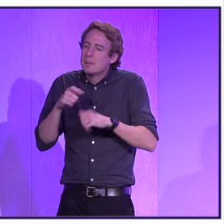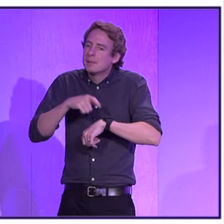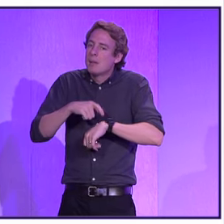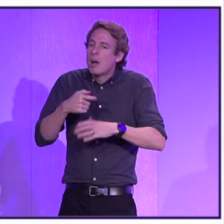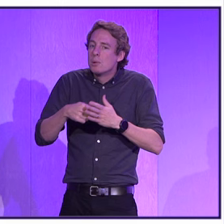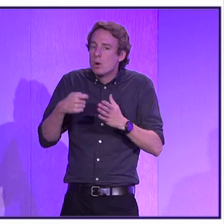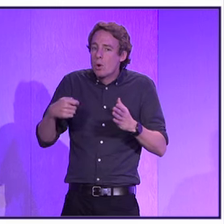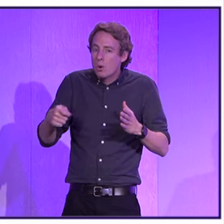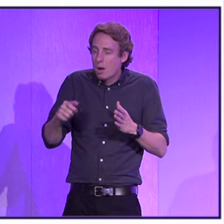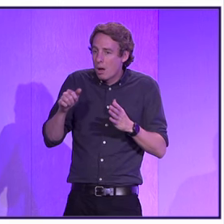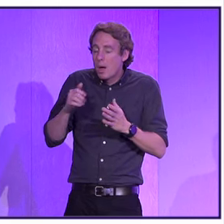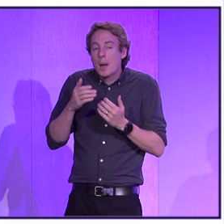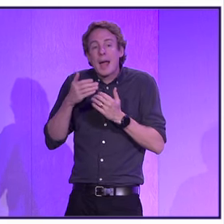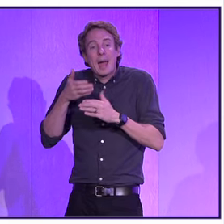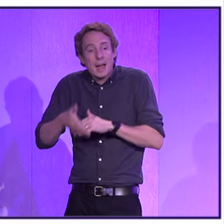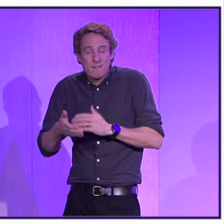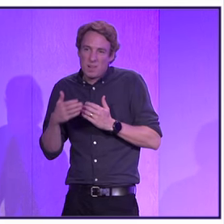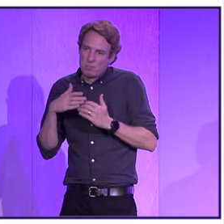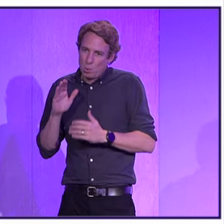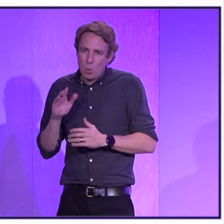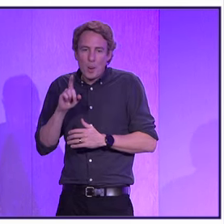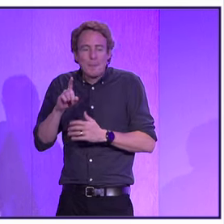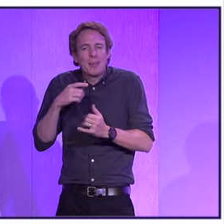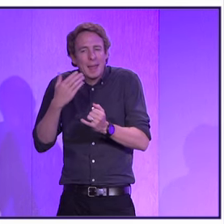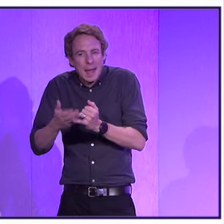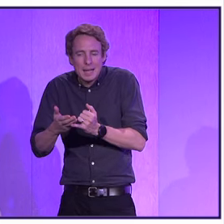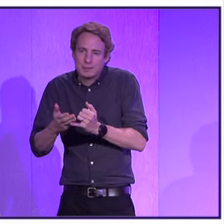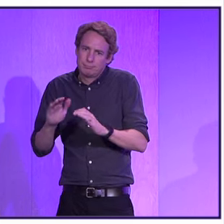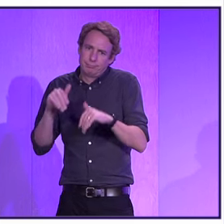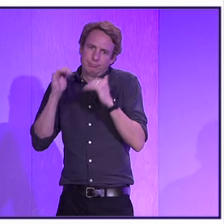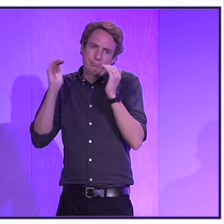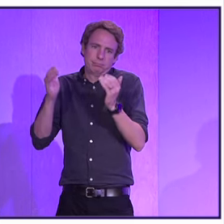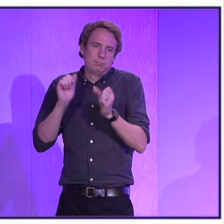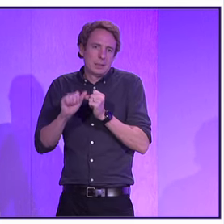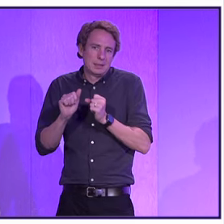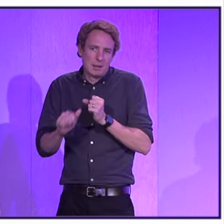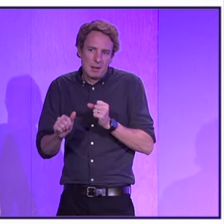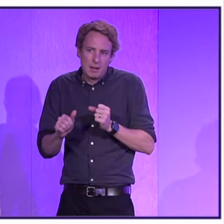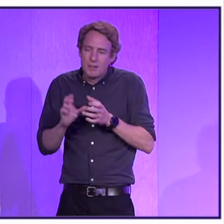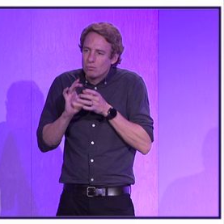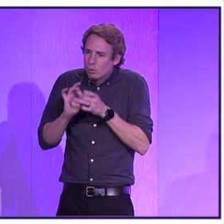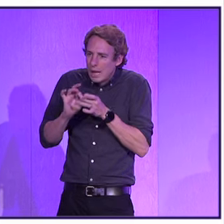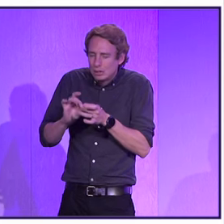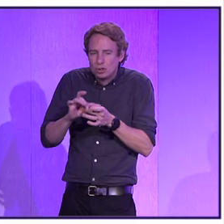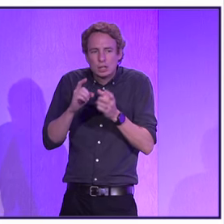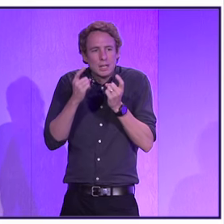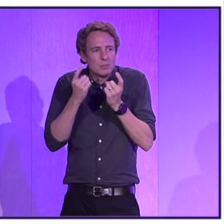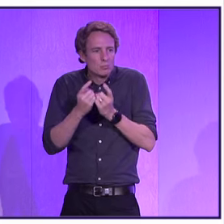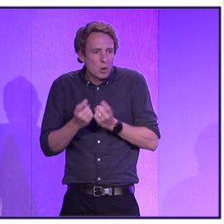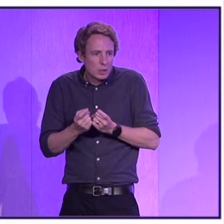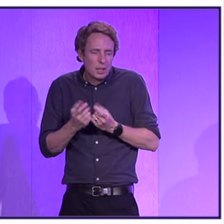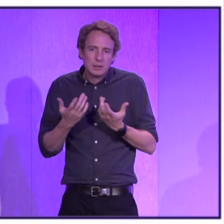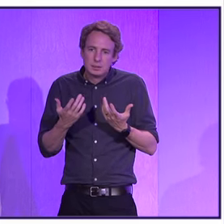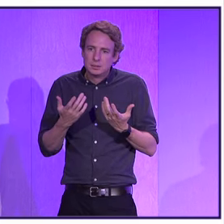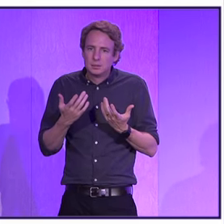effort, but the results will be better for us. And better for our relationships, better for the products that